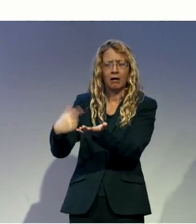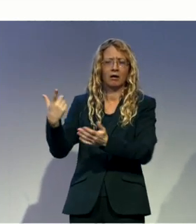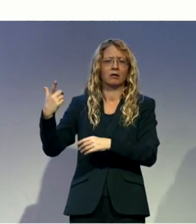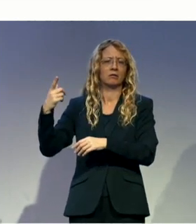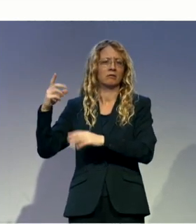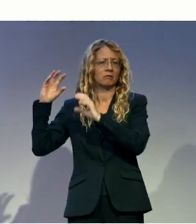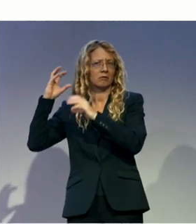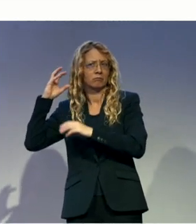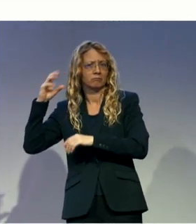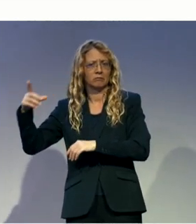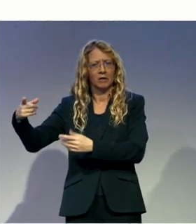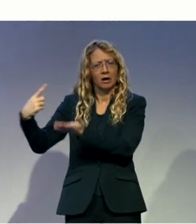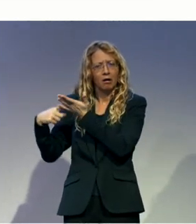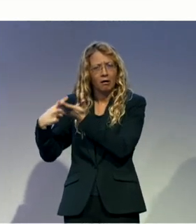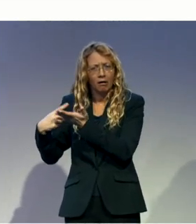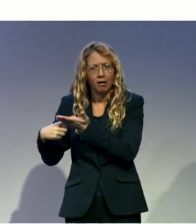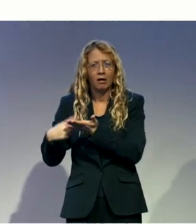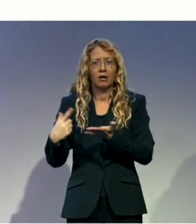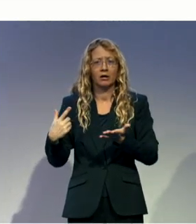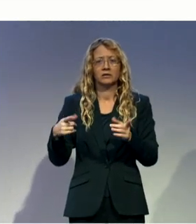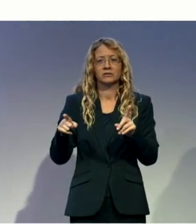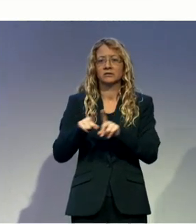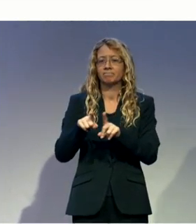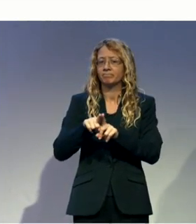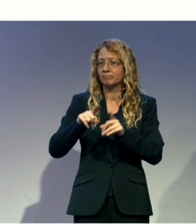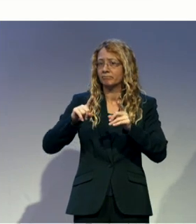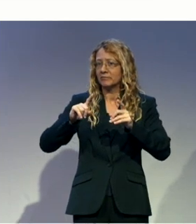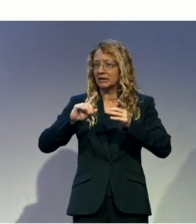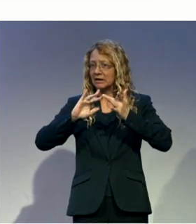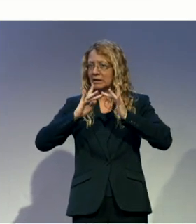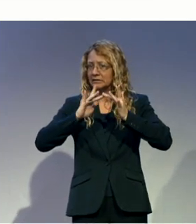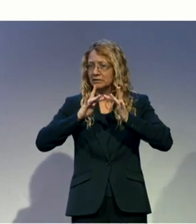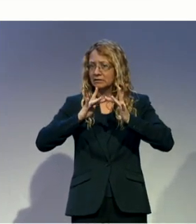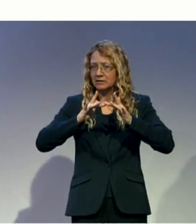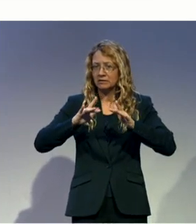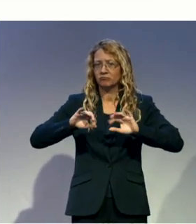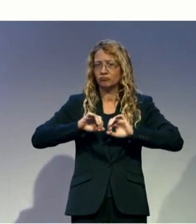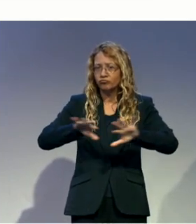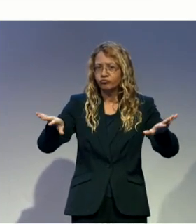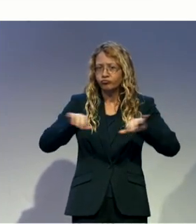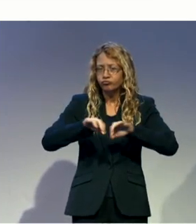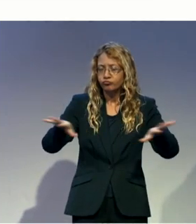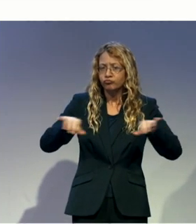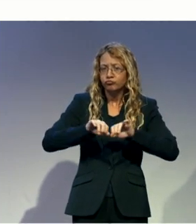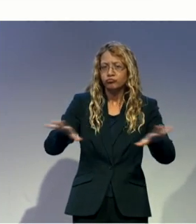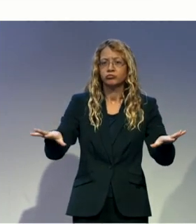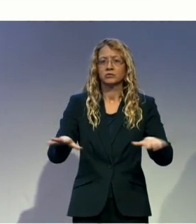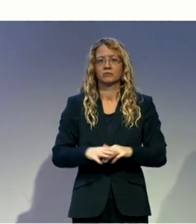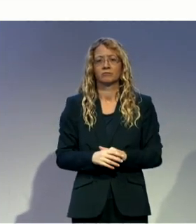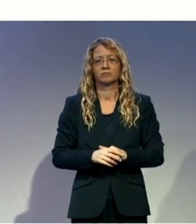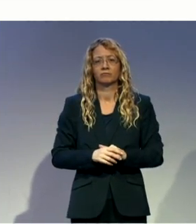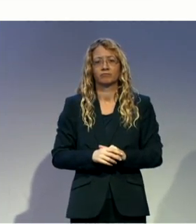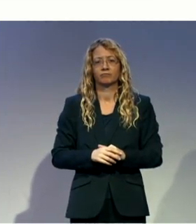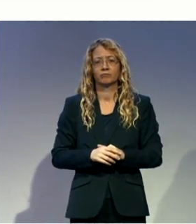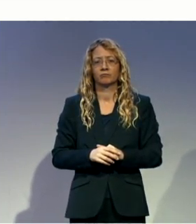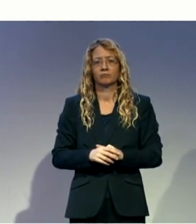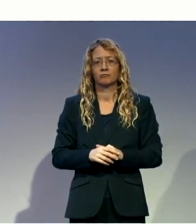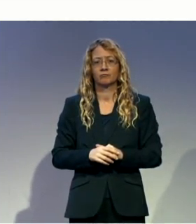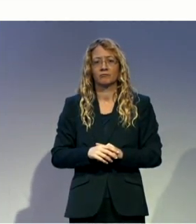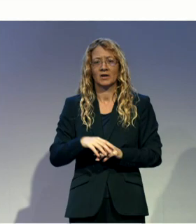such as Facebook or Twitter. Still, it is information made to influence